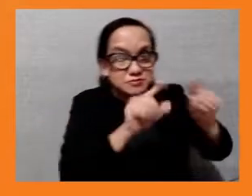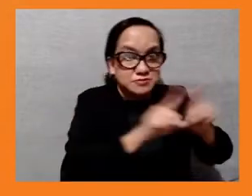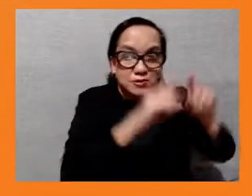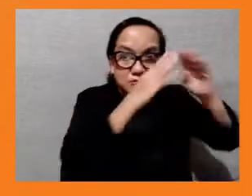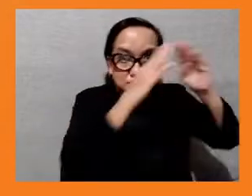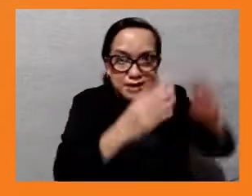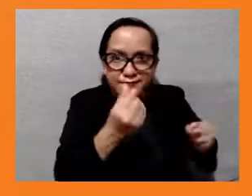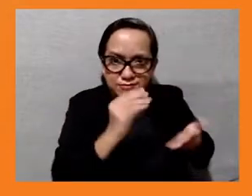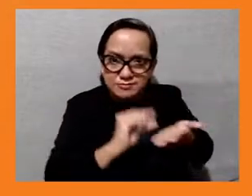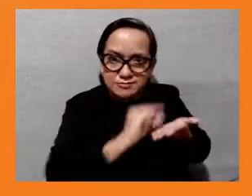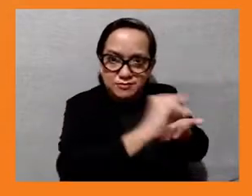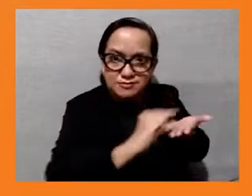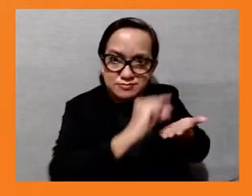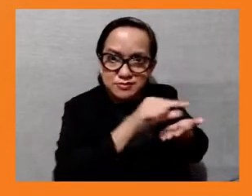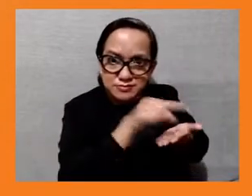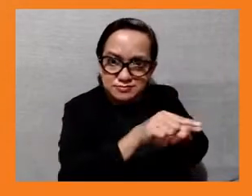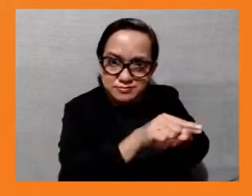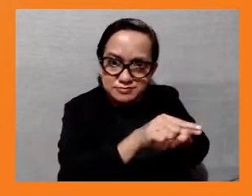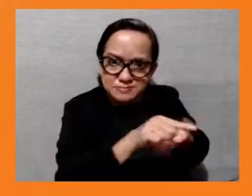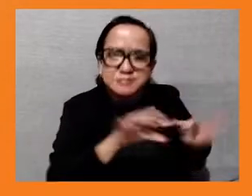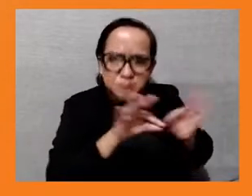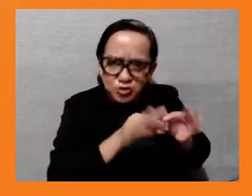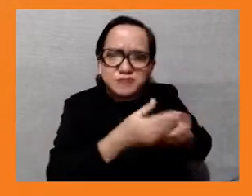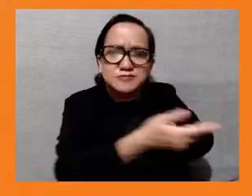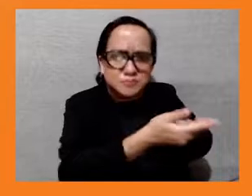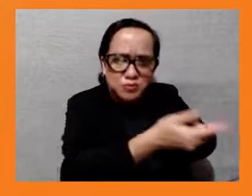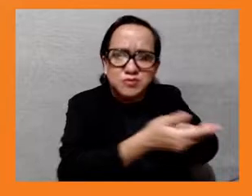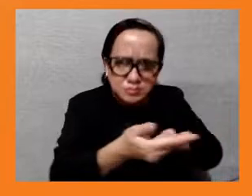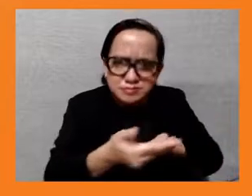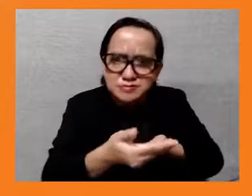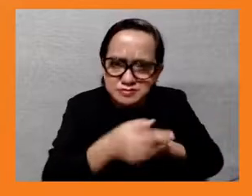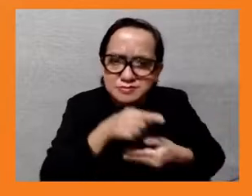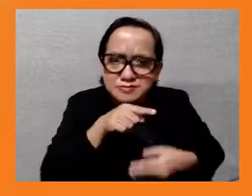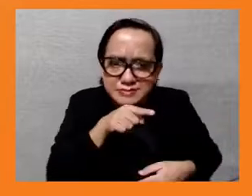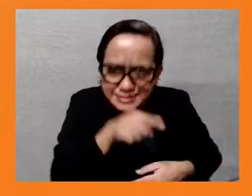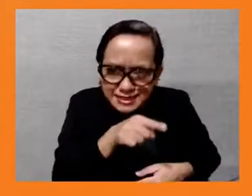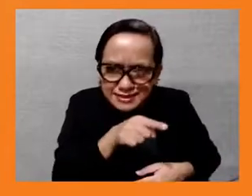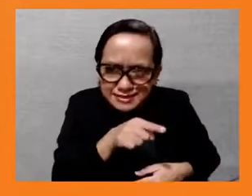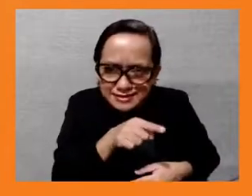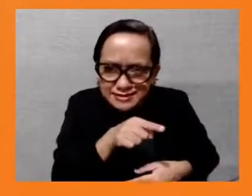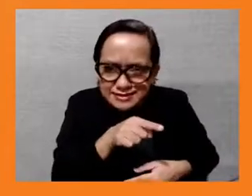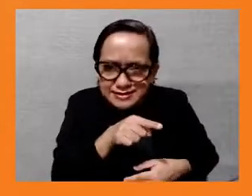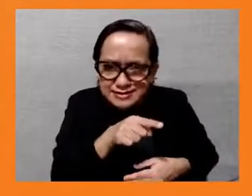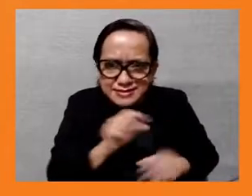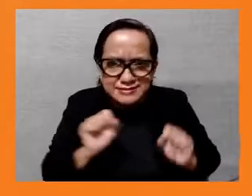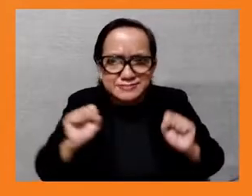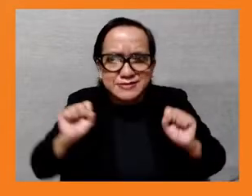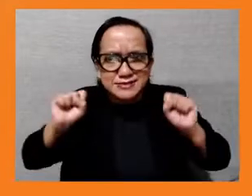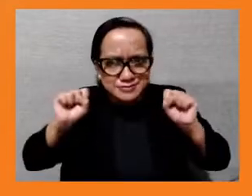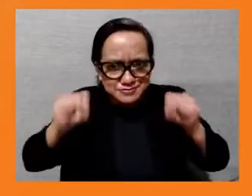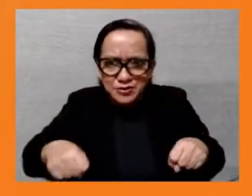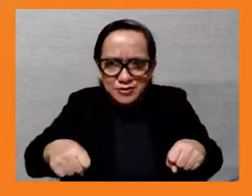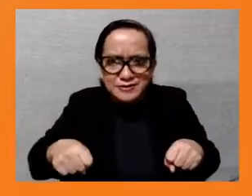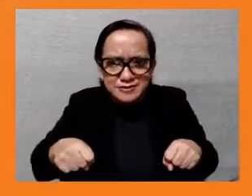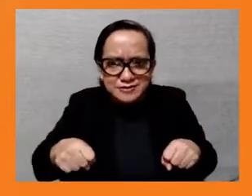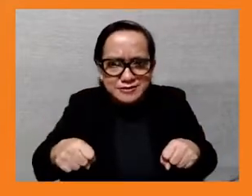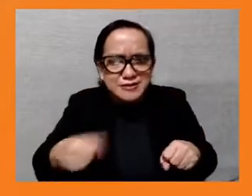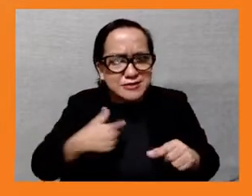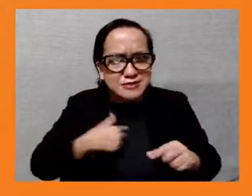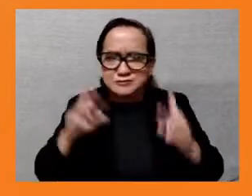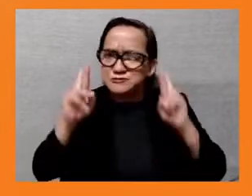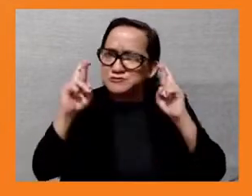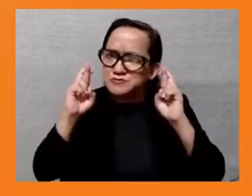more comprehensive way, scoping out the issues with local community members, that should have been identified. So, you know, working with the community to